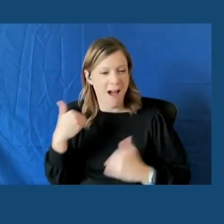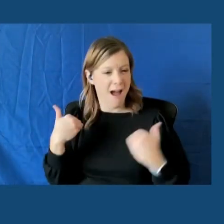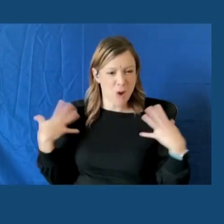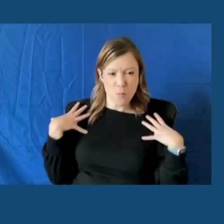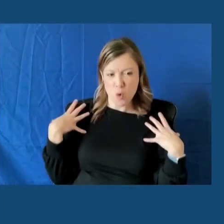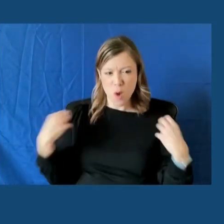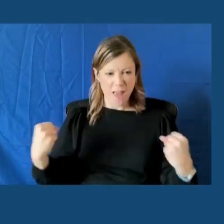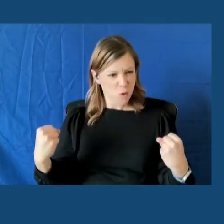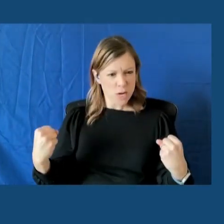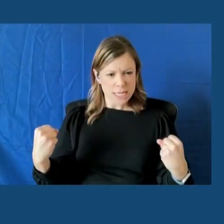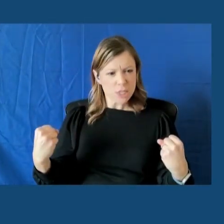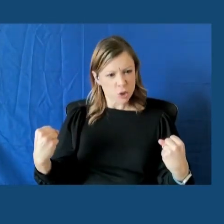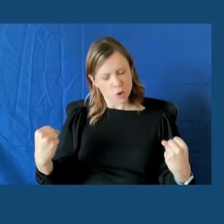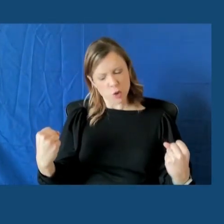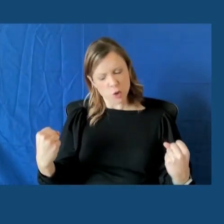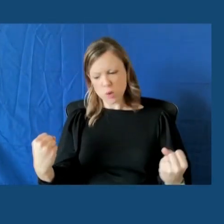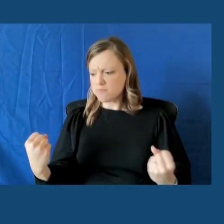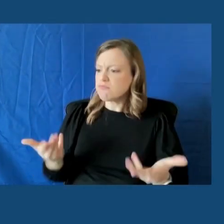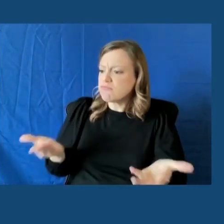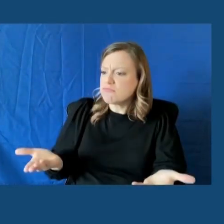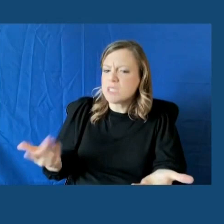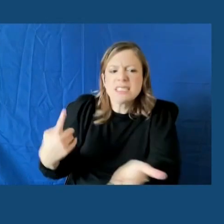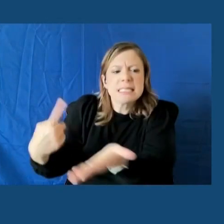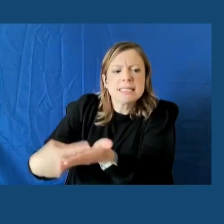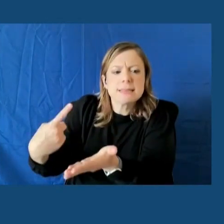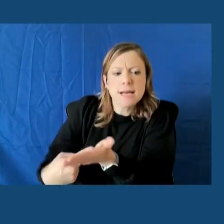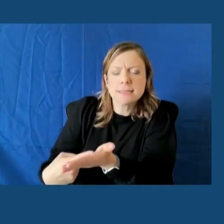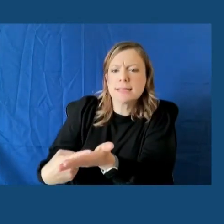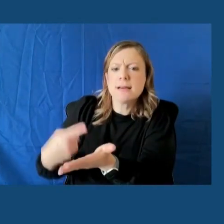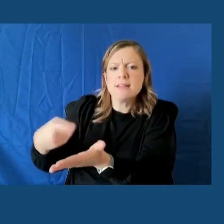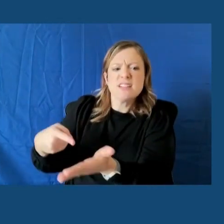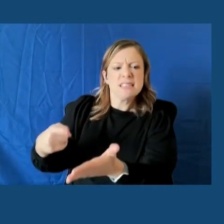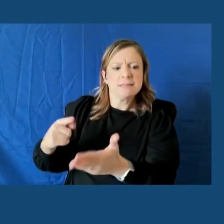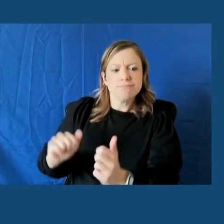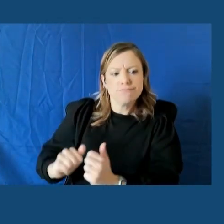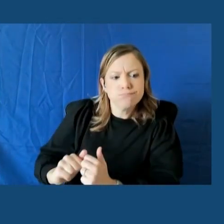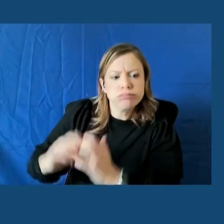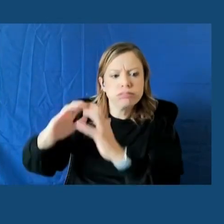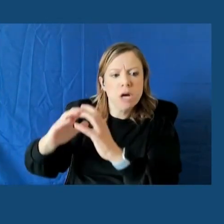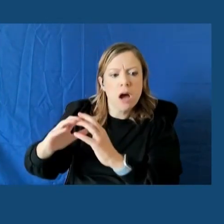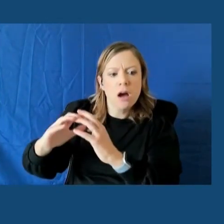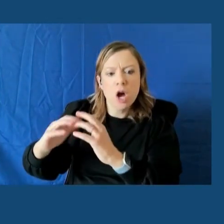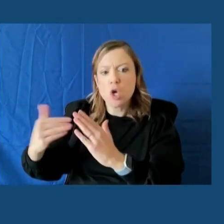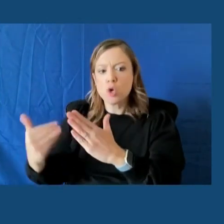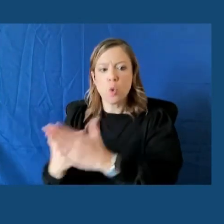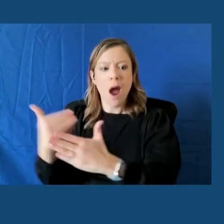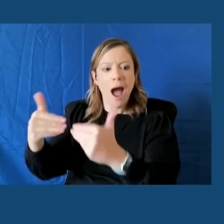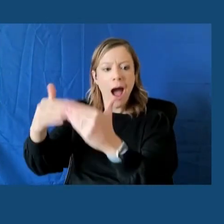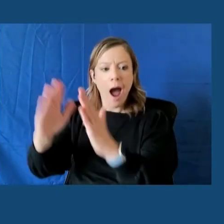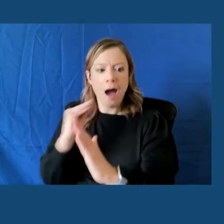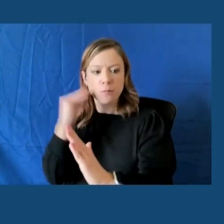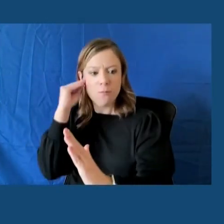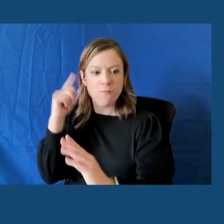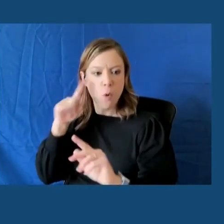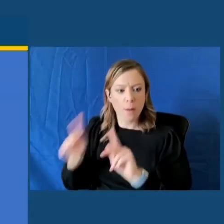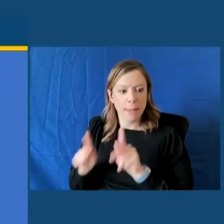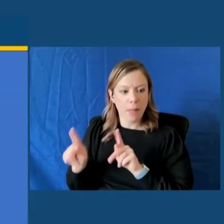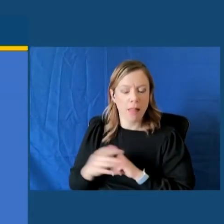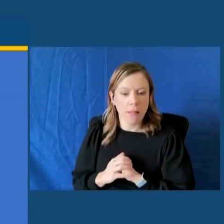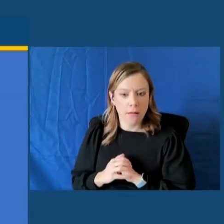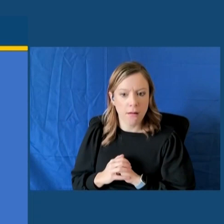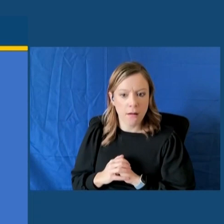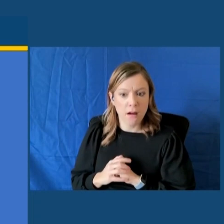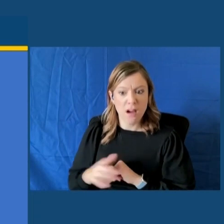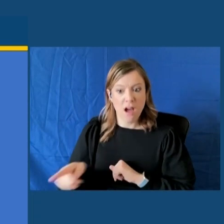conversation about building more housing. Now, big cities around the nation, including our neighbors, showed ambition